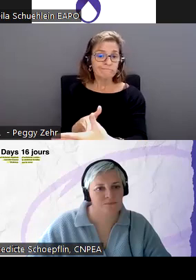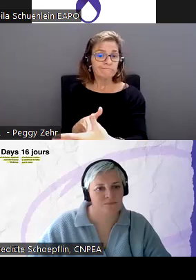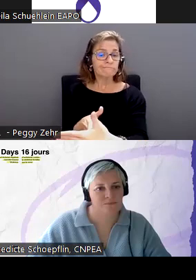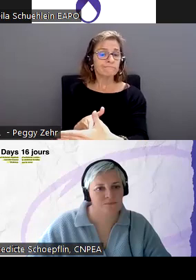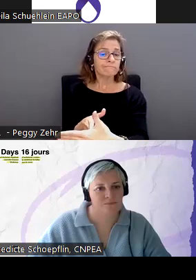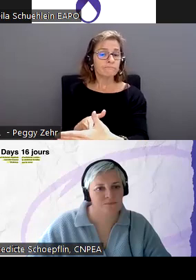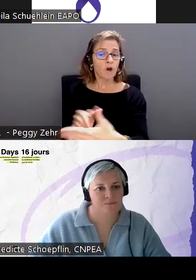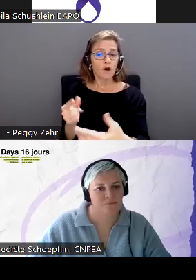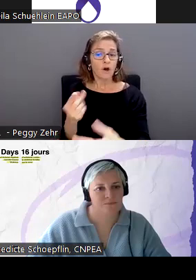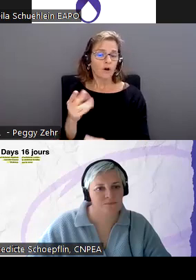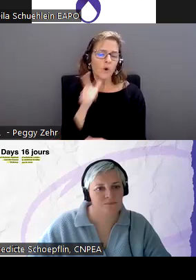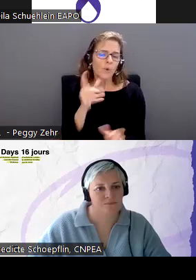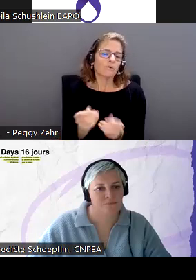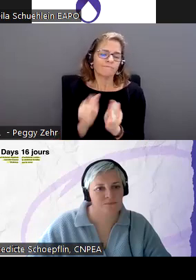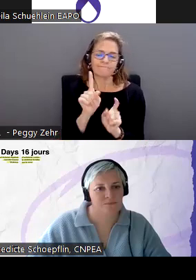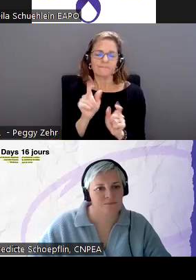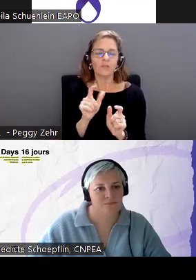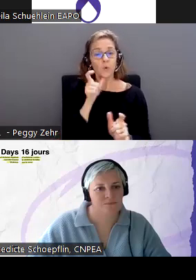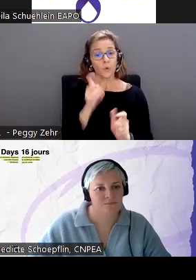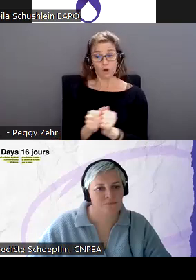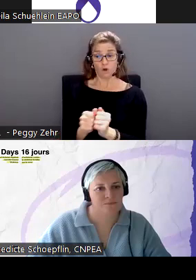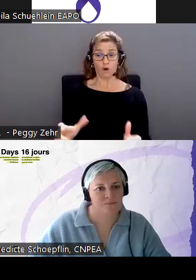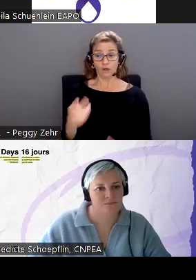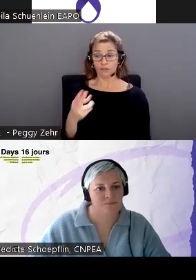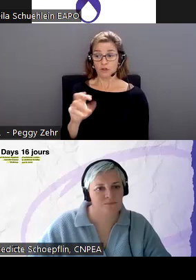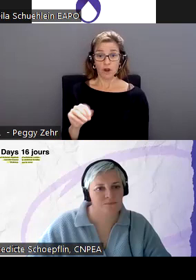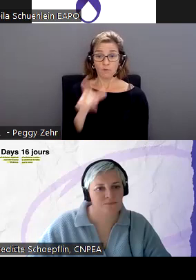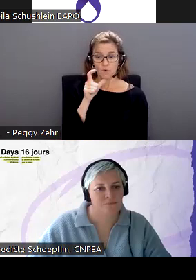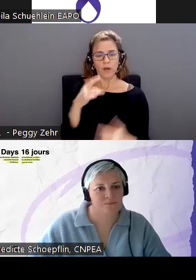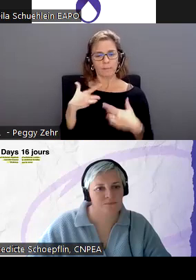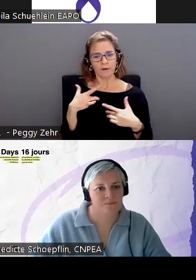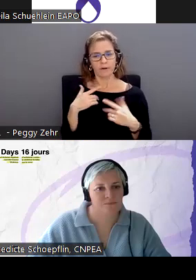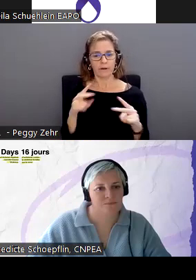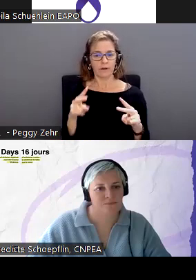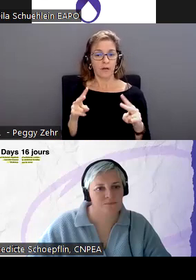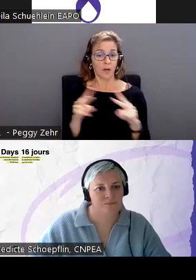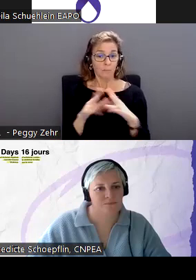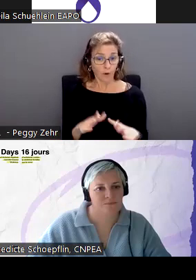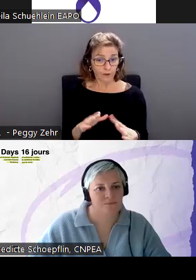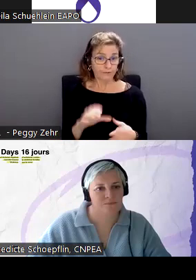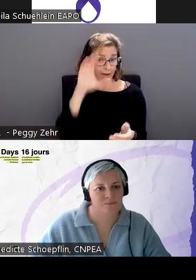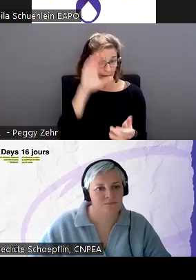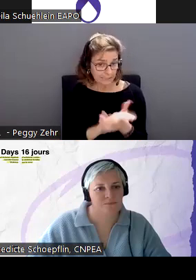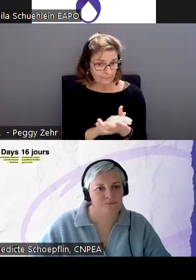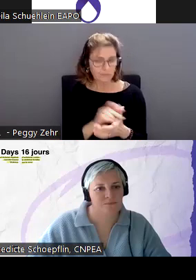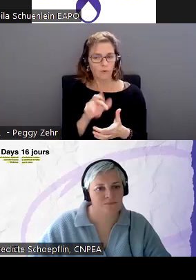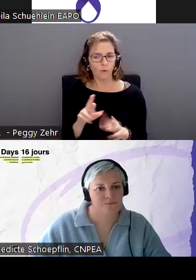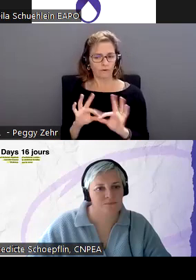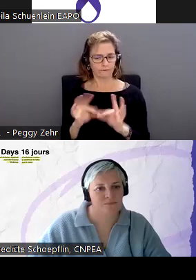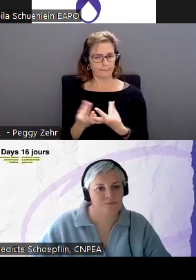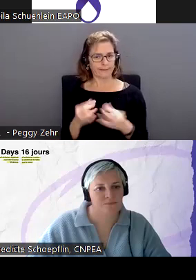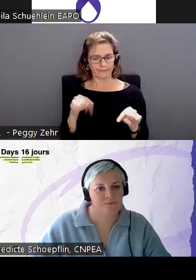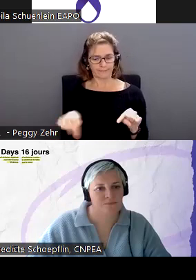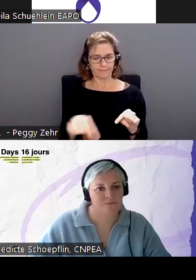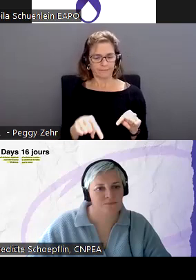causing the harm. And so for me, that harkens back to, you know, the work that I've been doing at